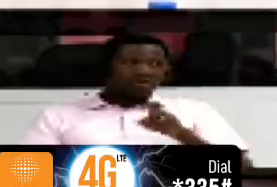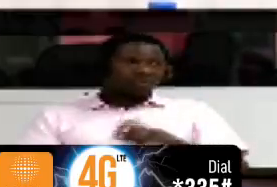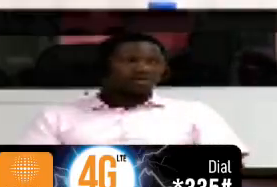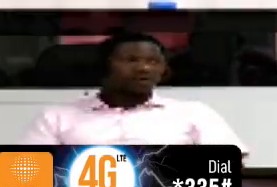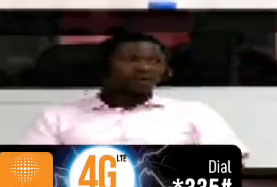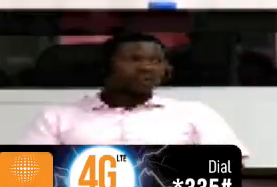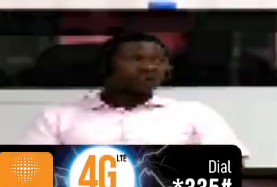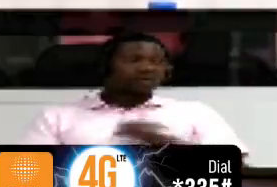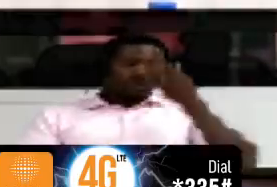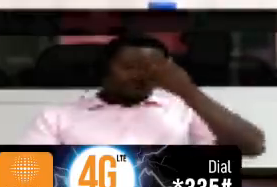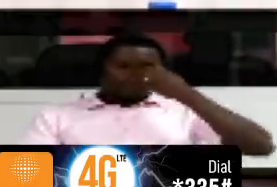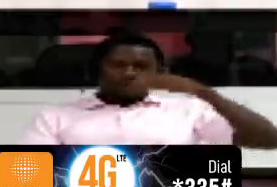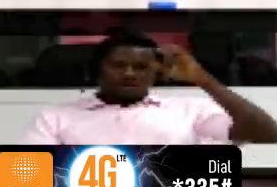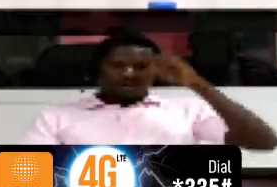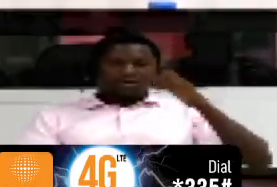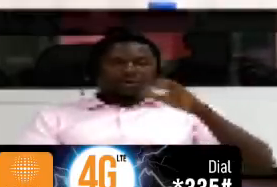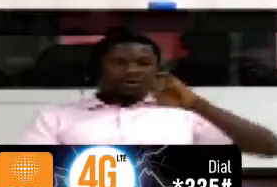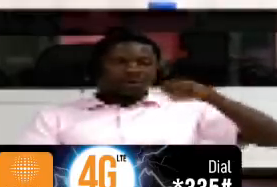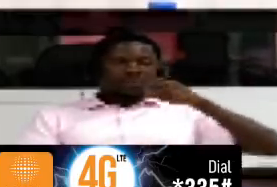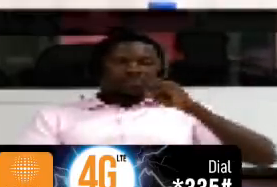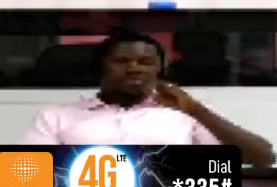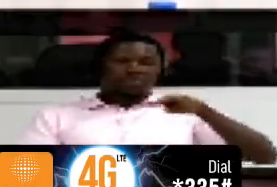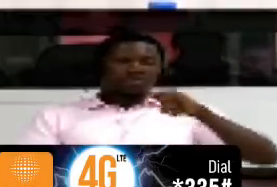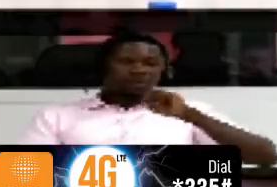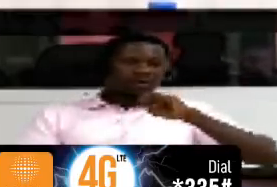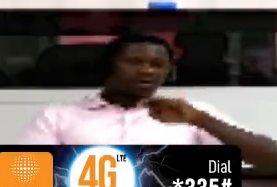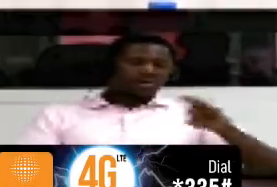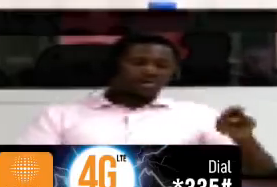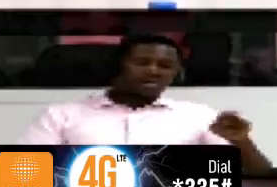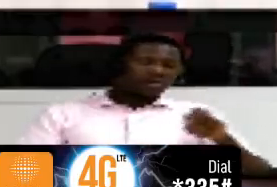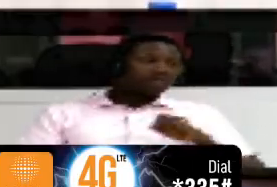Commissioner Jones, have the floor, please.